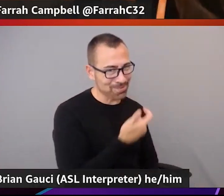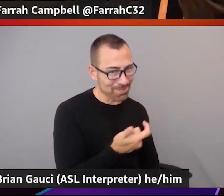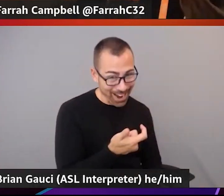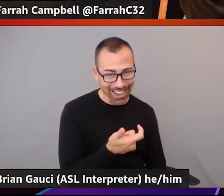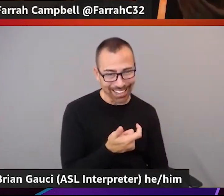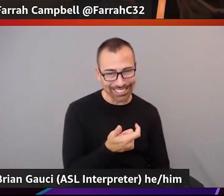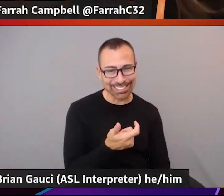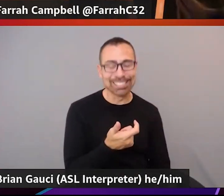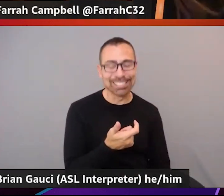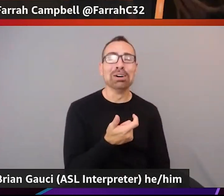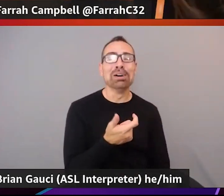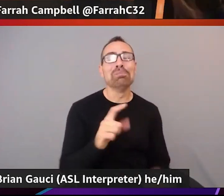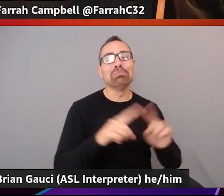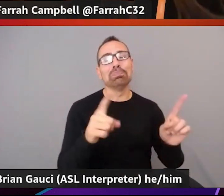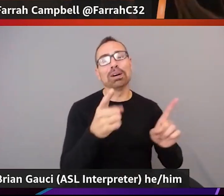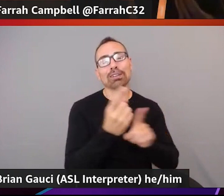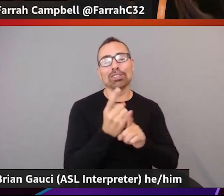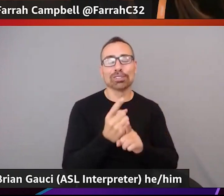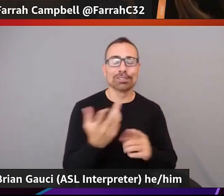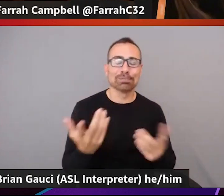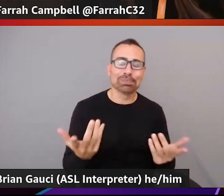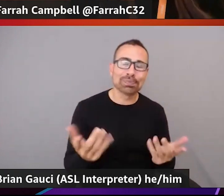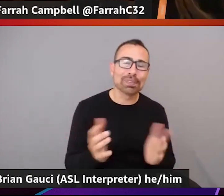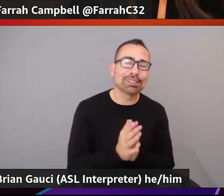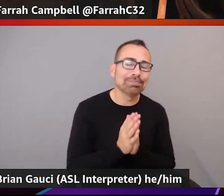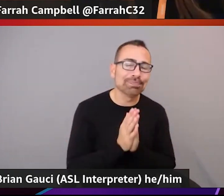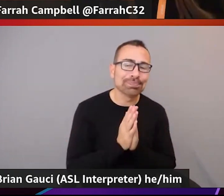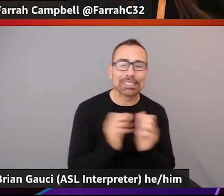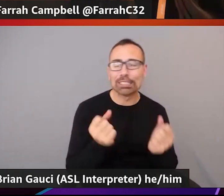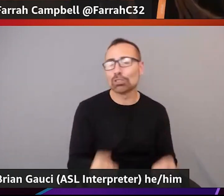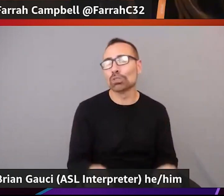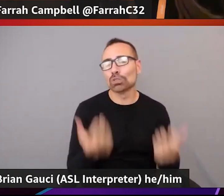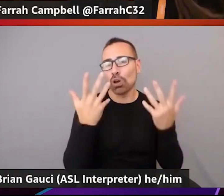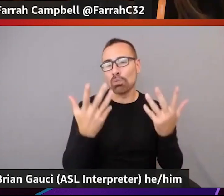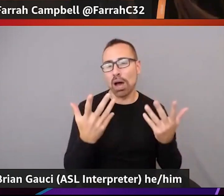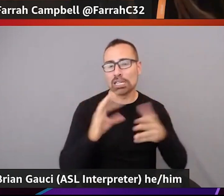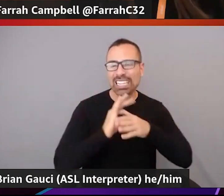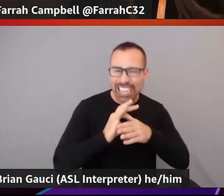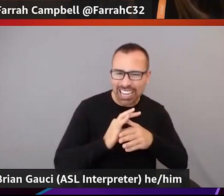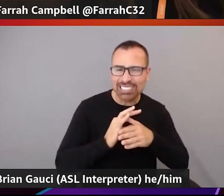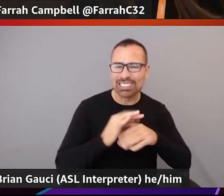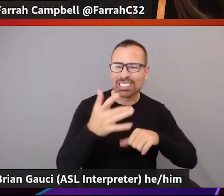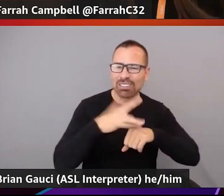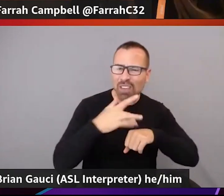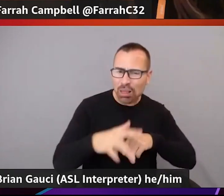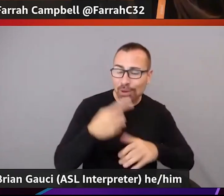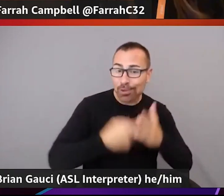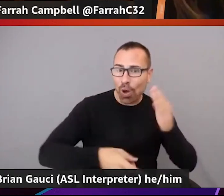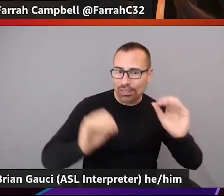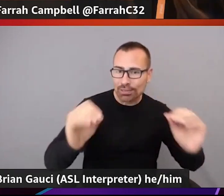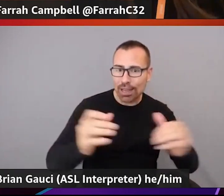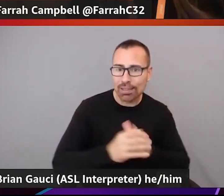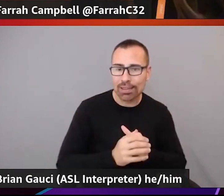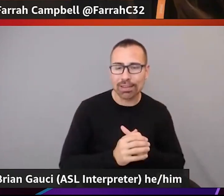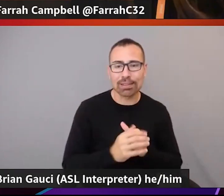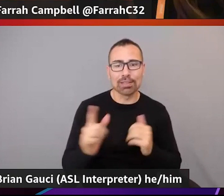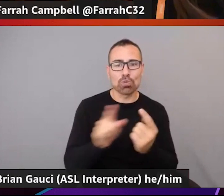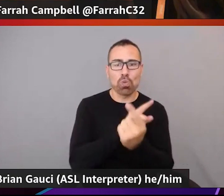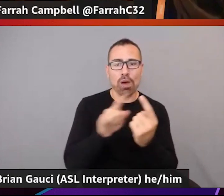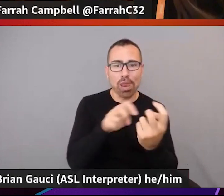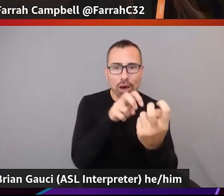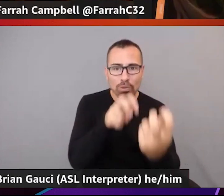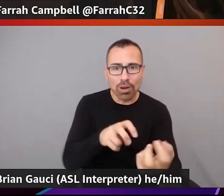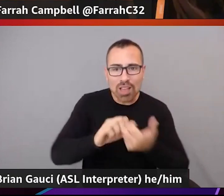truly, there's so much free content out there on, these 101s, like quick getting started.